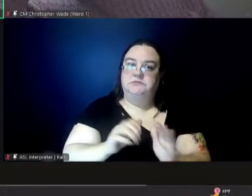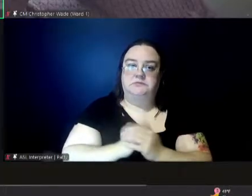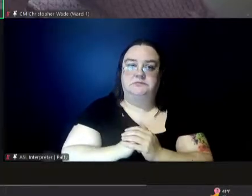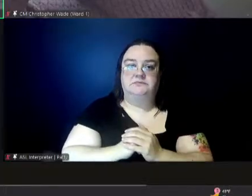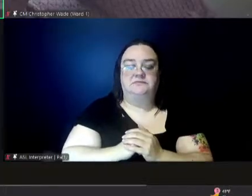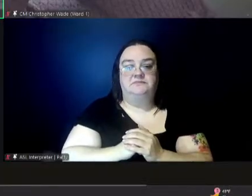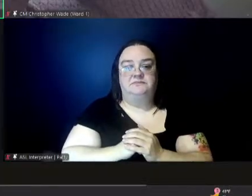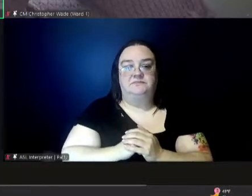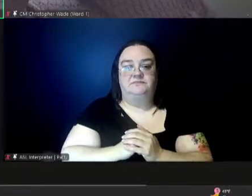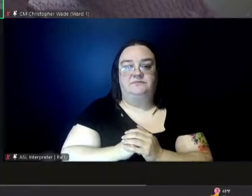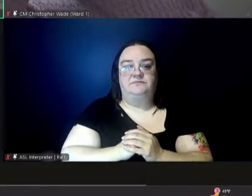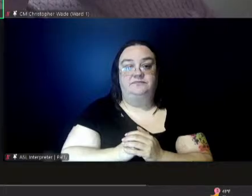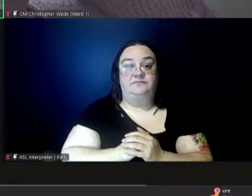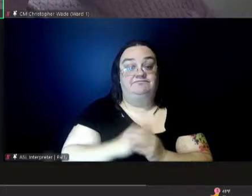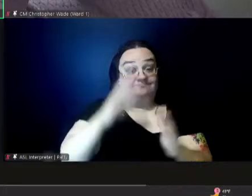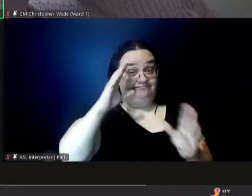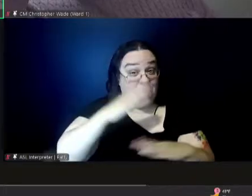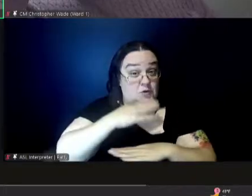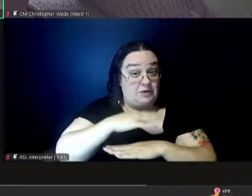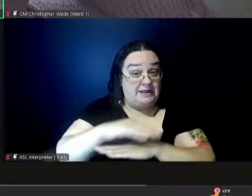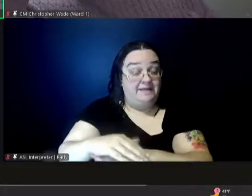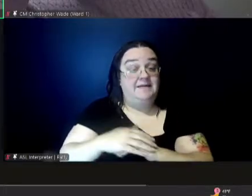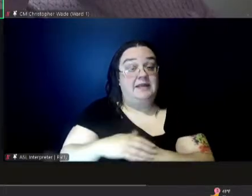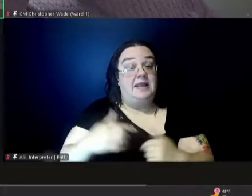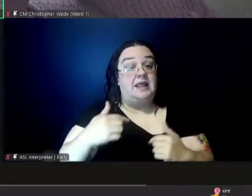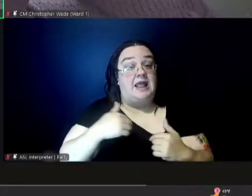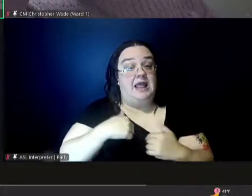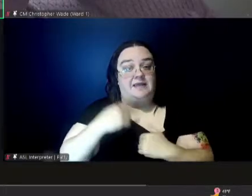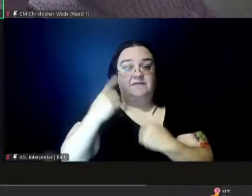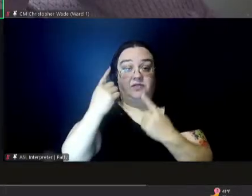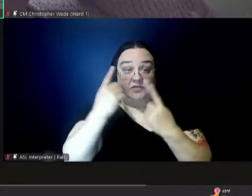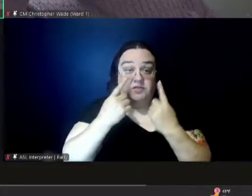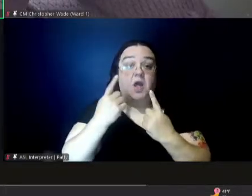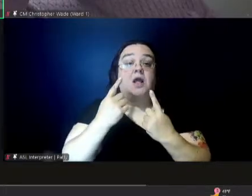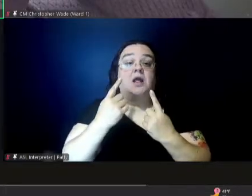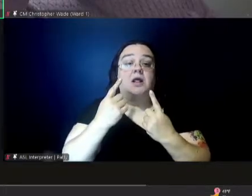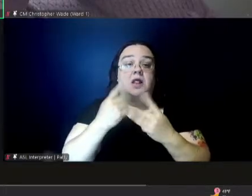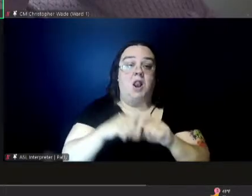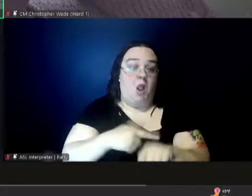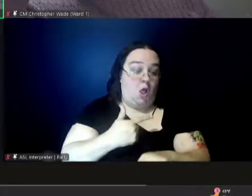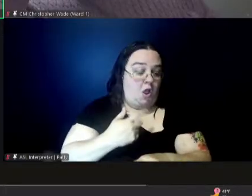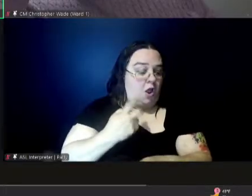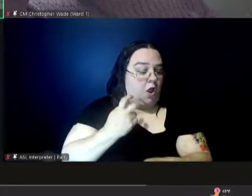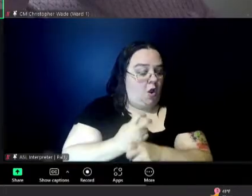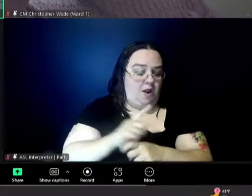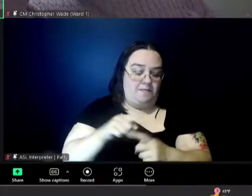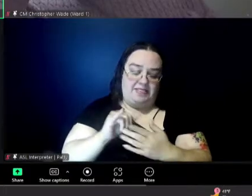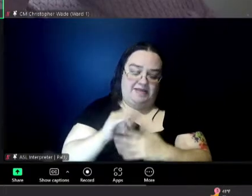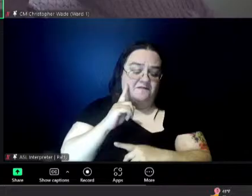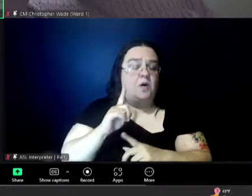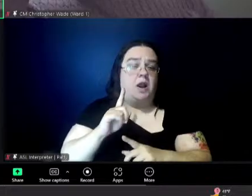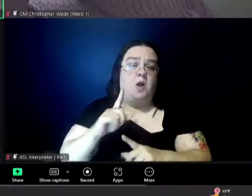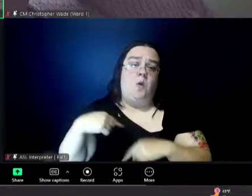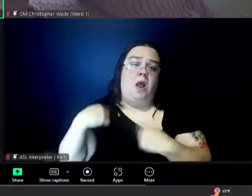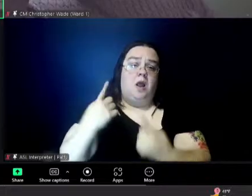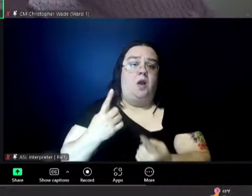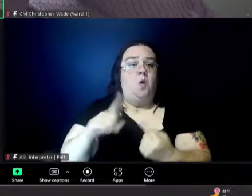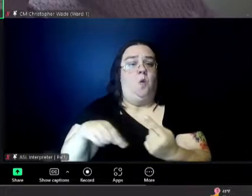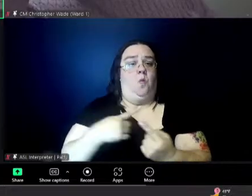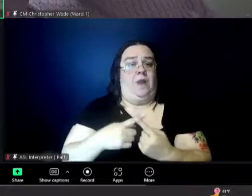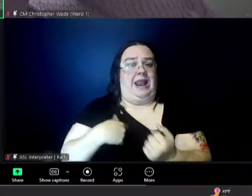So, good evening. I have thought long and hard about this moment for quite some time, about when I can speak